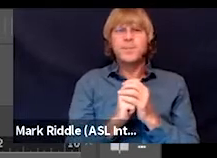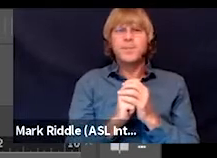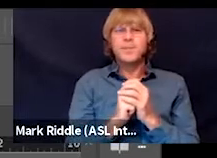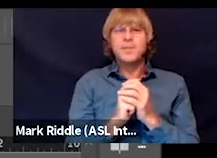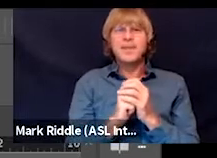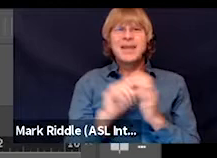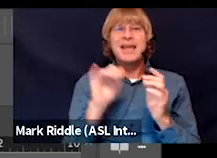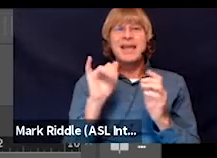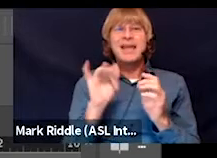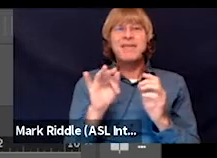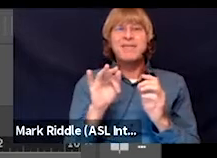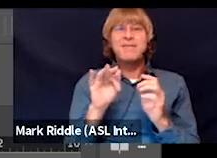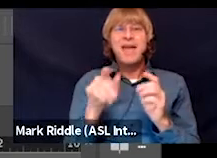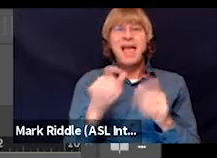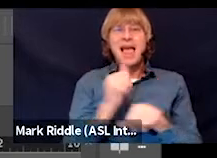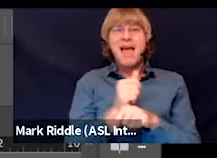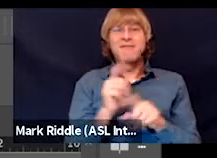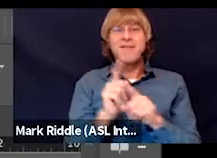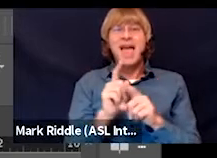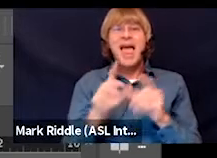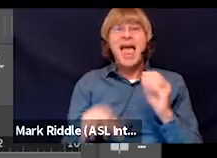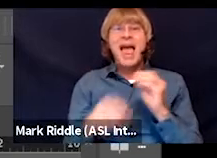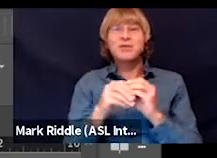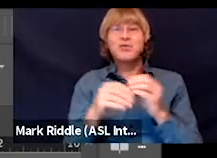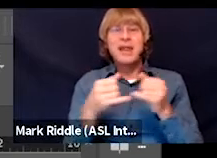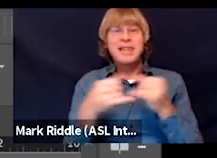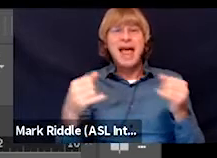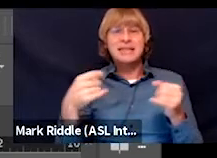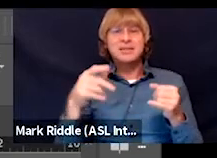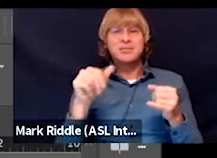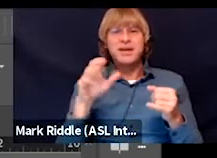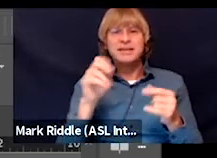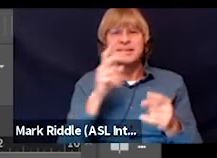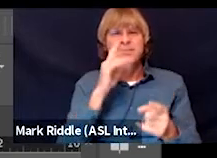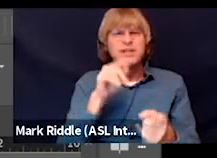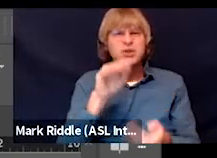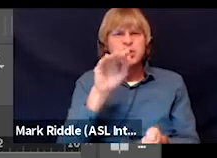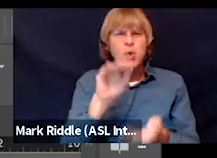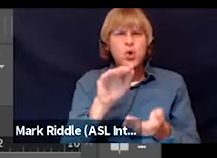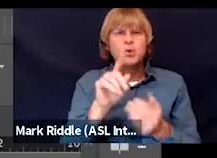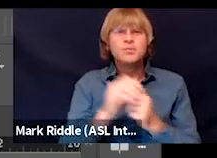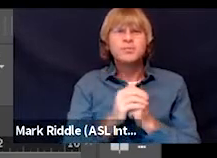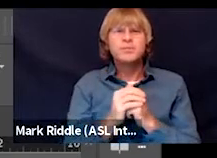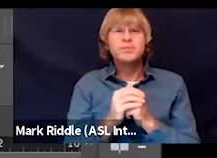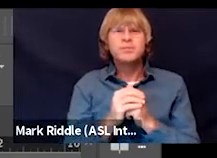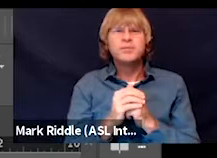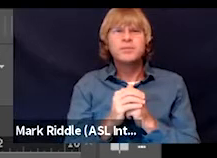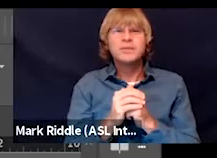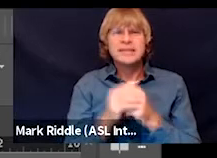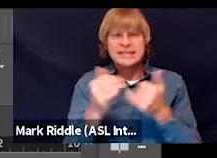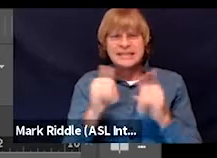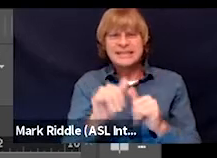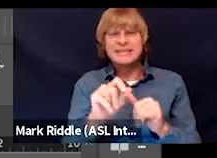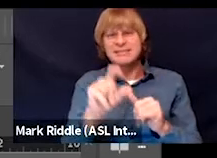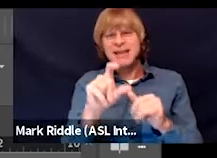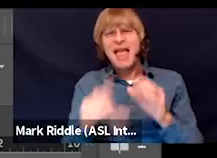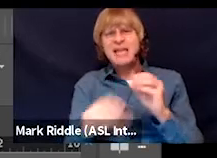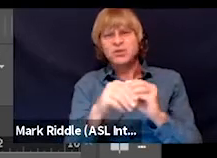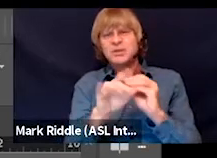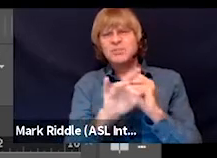If you have it as an extra line space, let me see if I make this shorter. I still get that